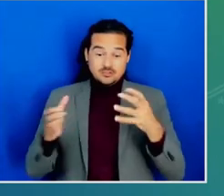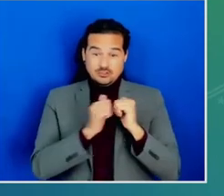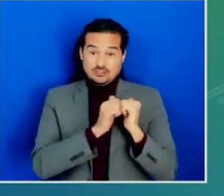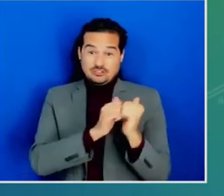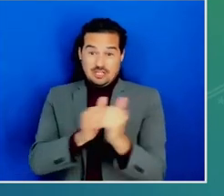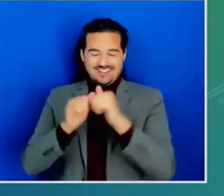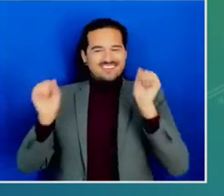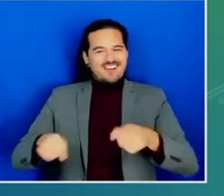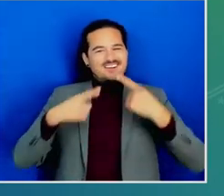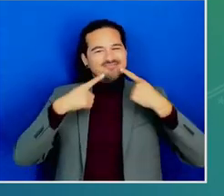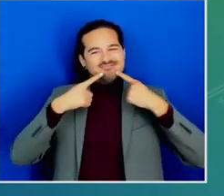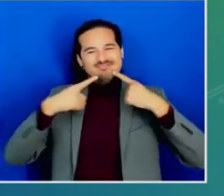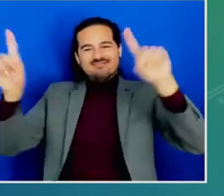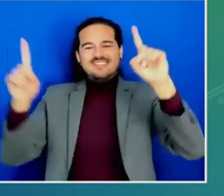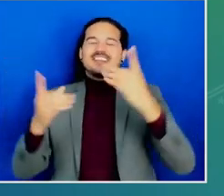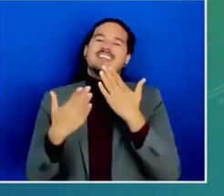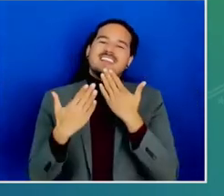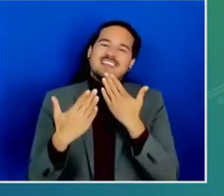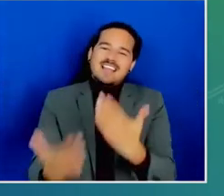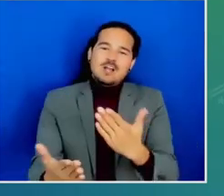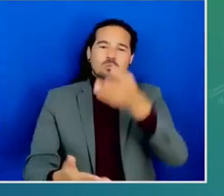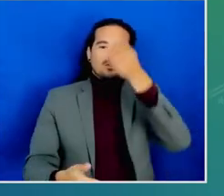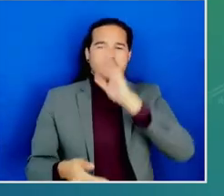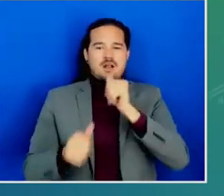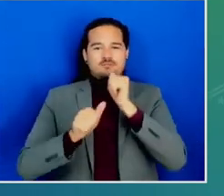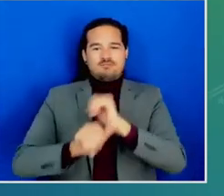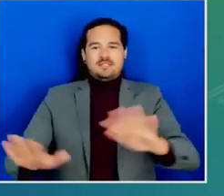Thank you, and God bless you.